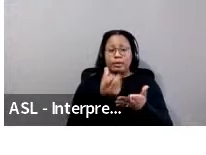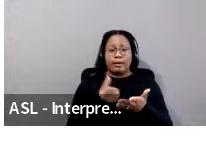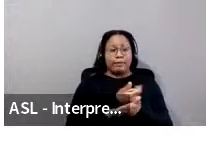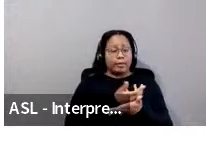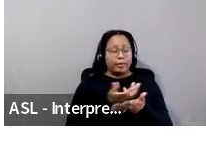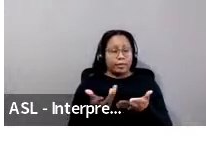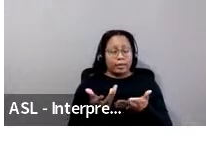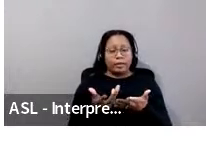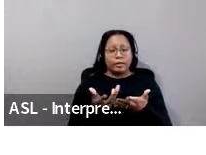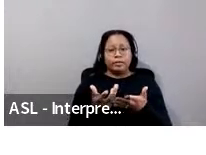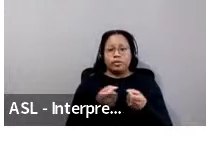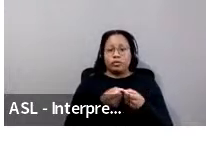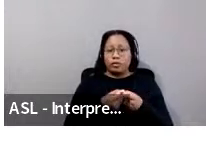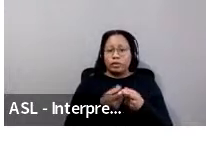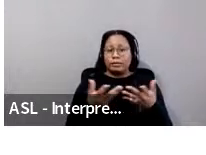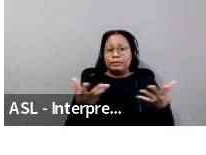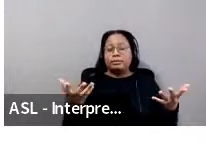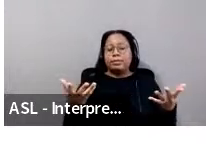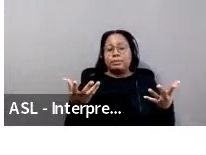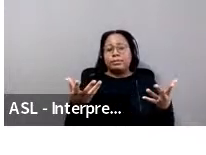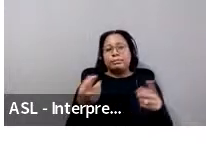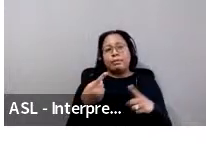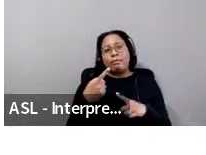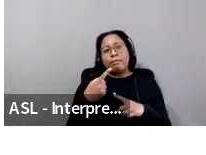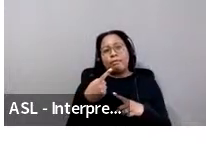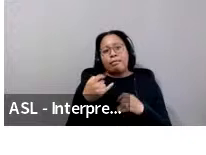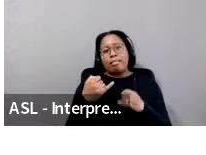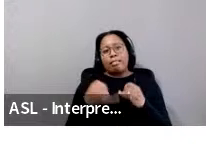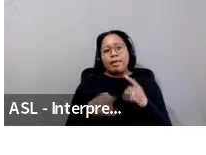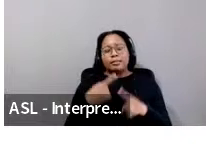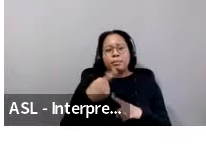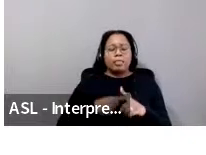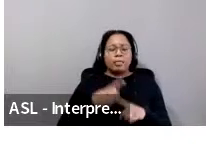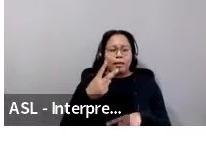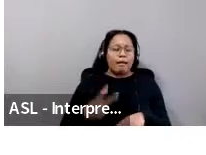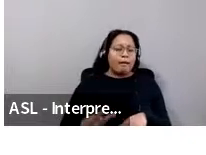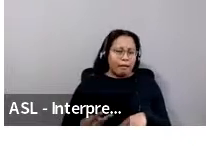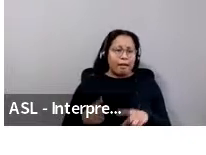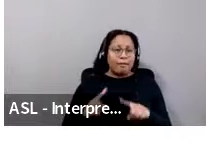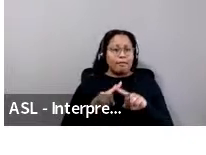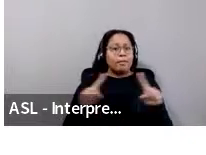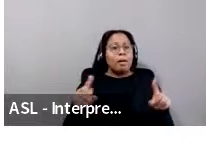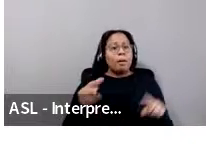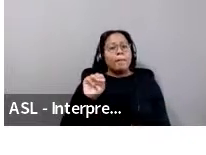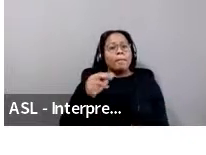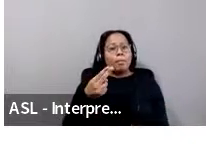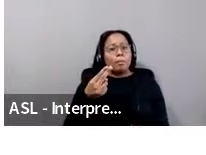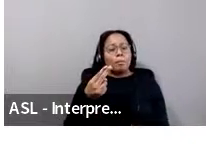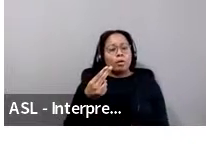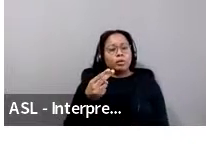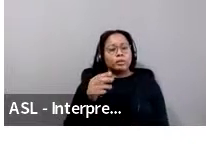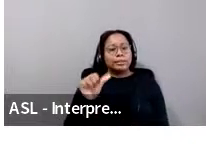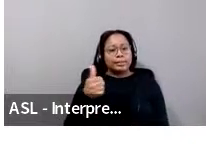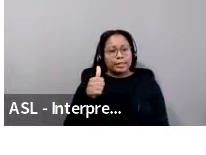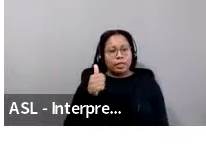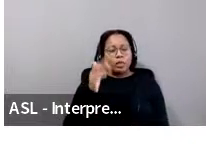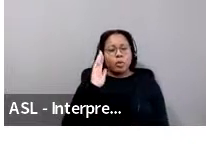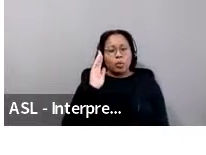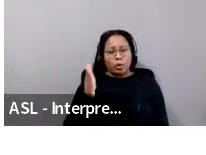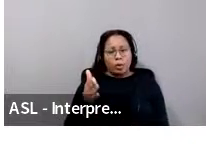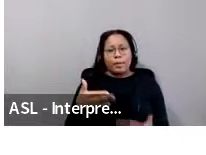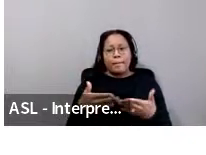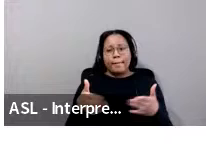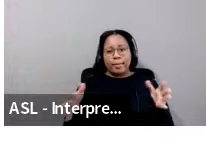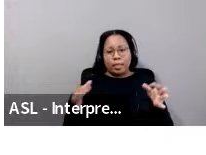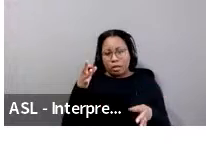in the last month and a half or so, and there will be a public hearing on March 10th. We hope you all attend